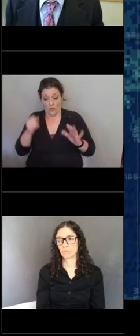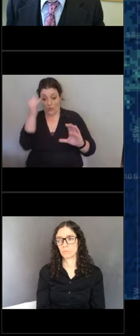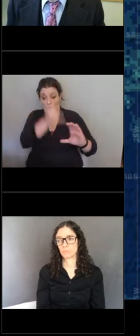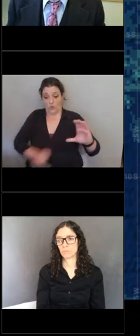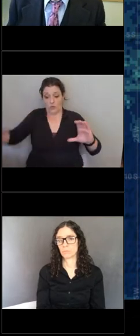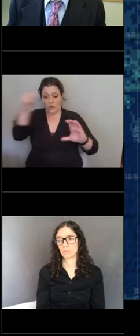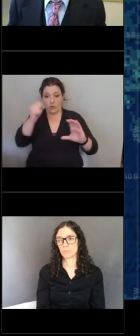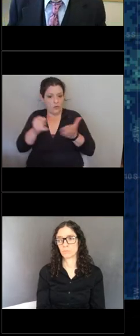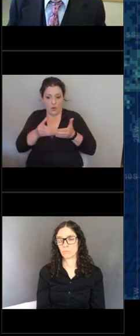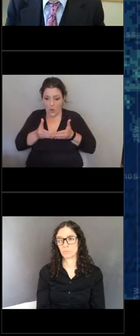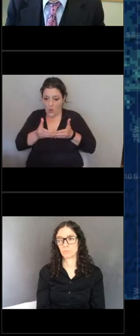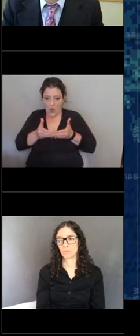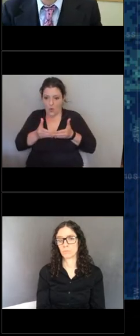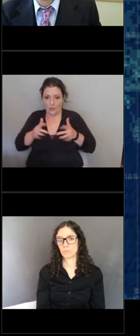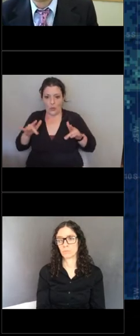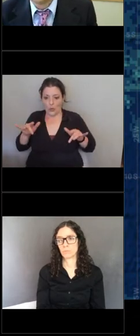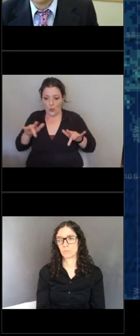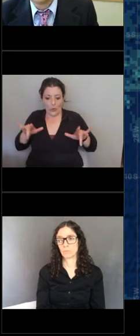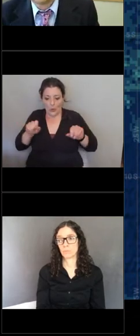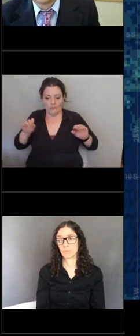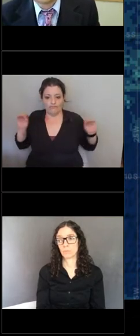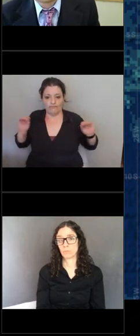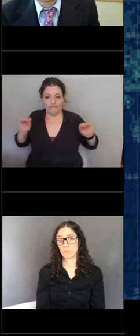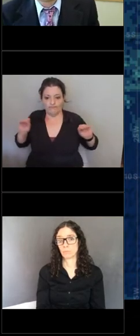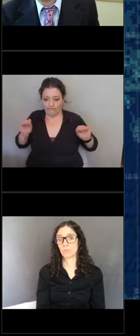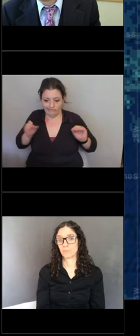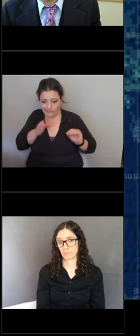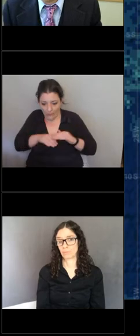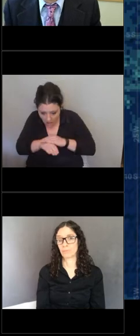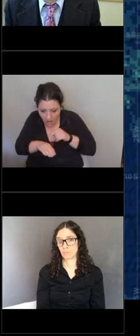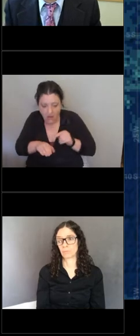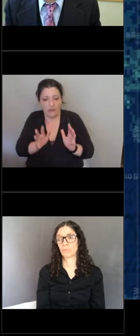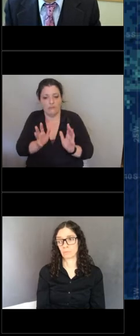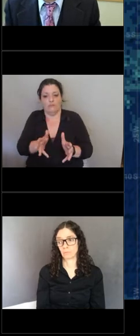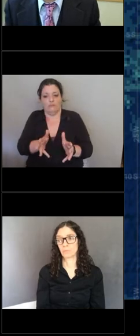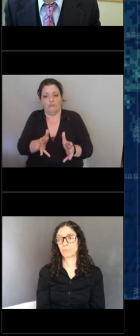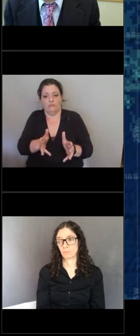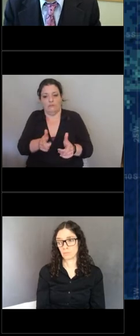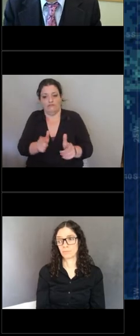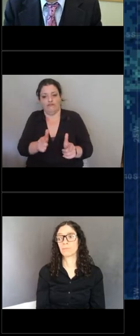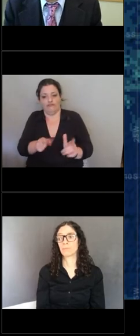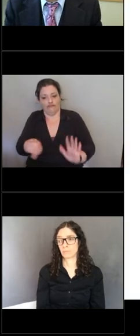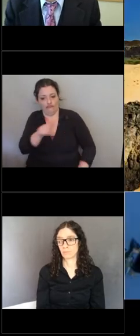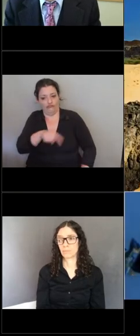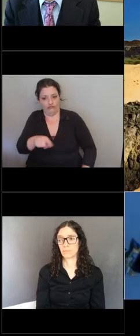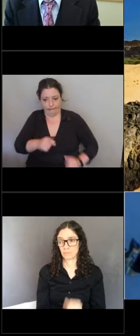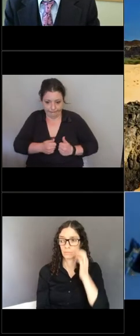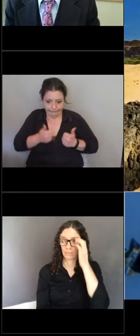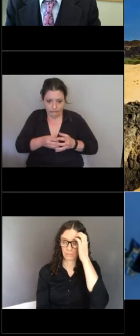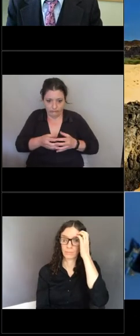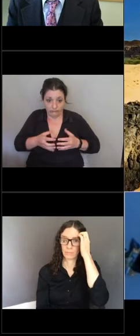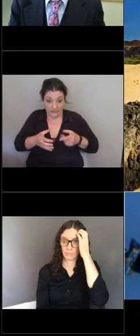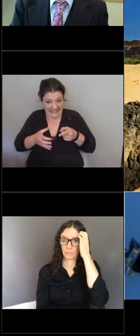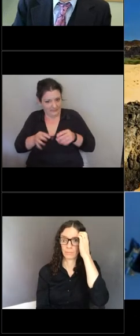So Ascension is an important nesting site for green turtles that happened